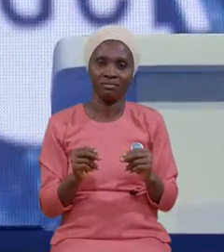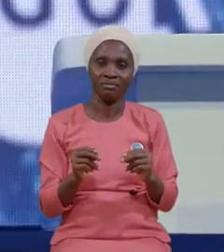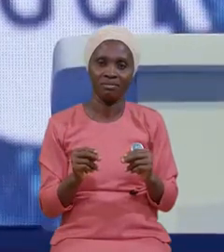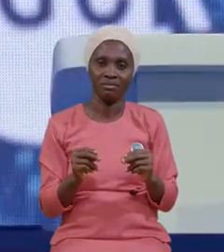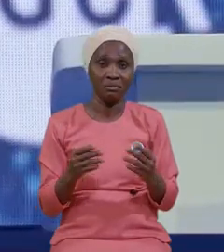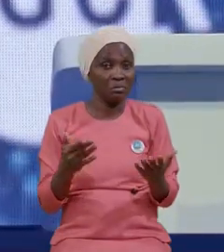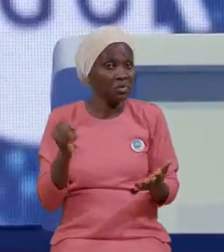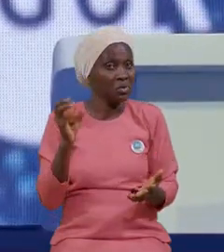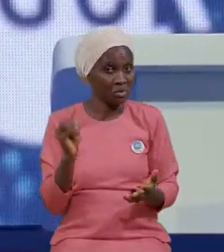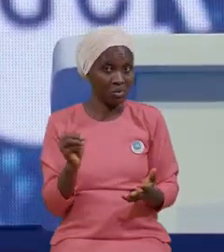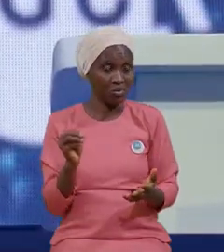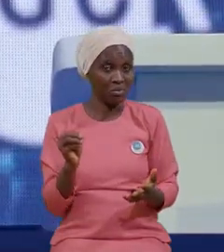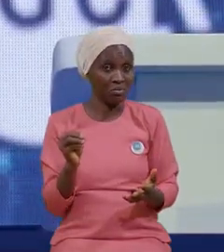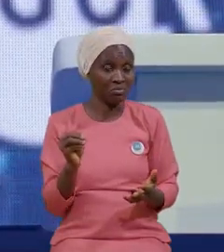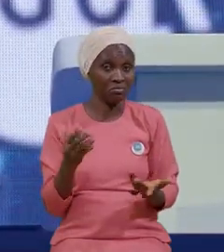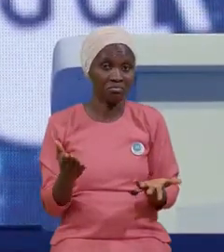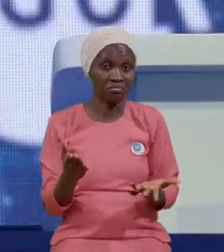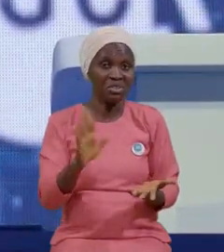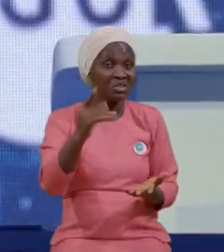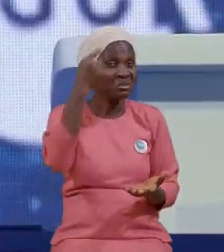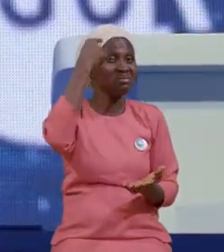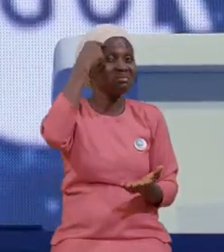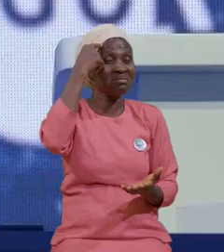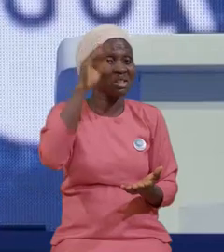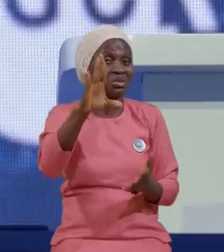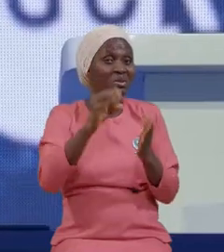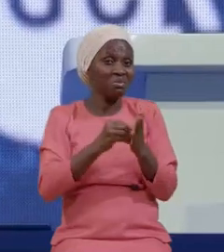So, psychology doesn't get you to heaven.